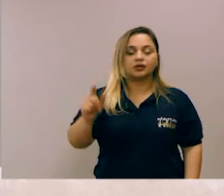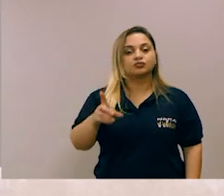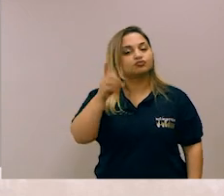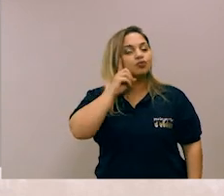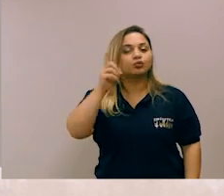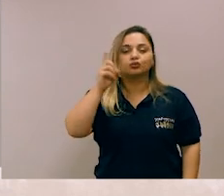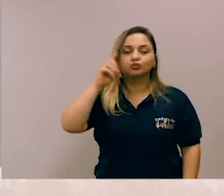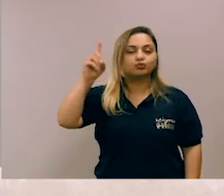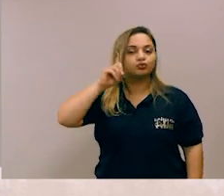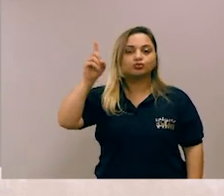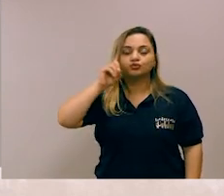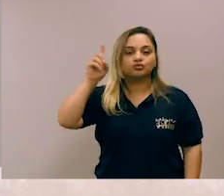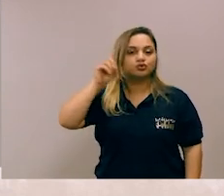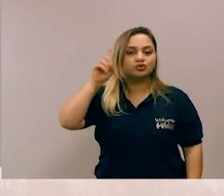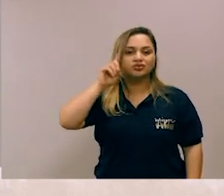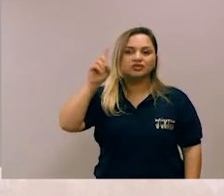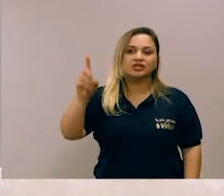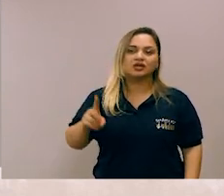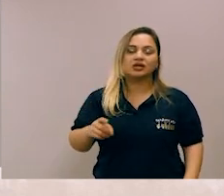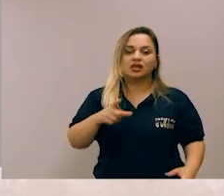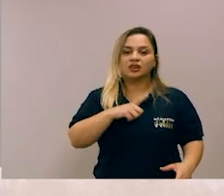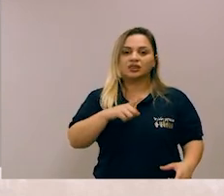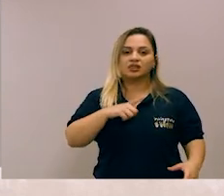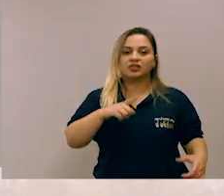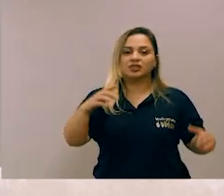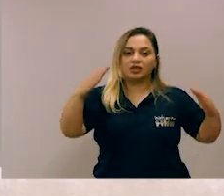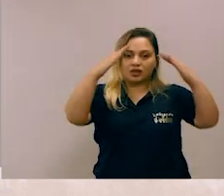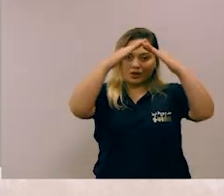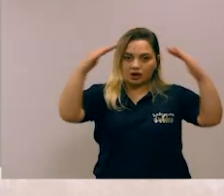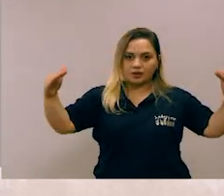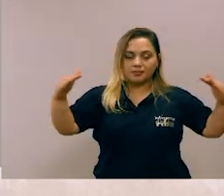130 firefighters working daily. It is